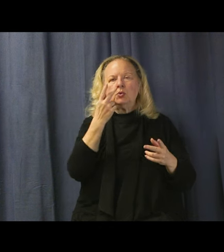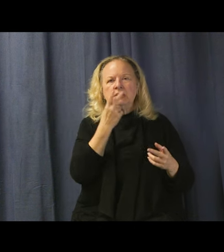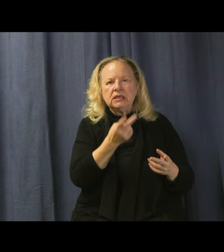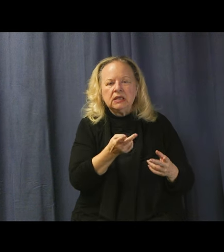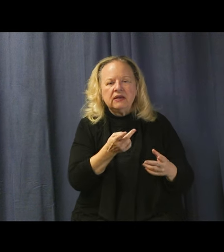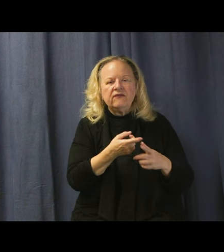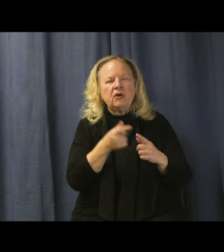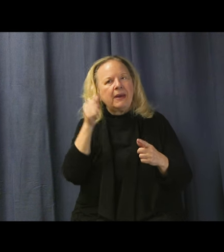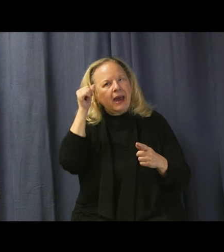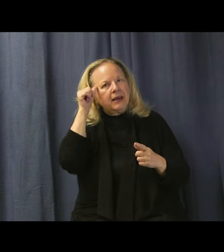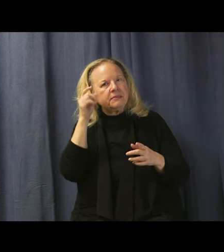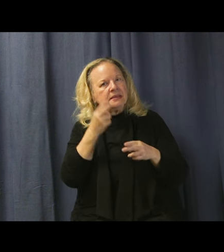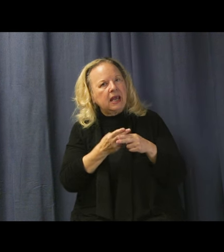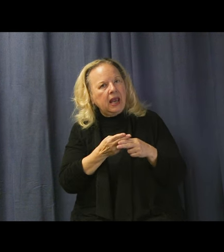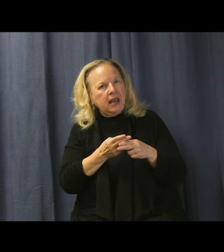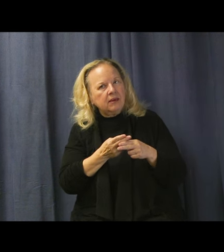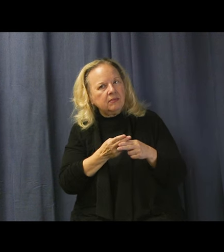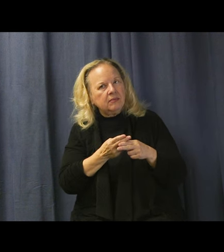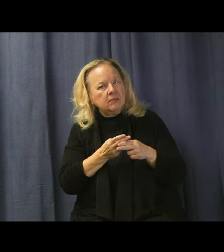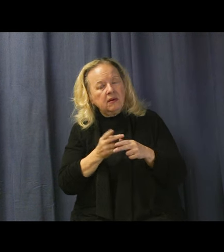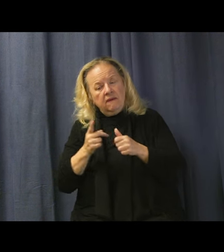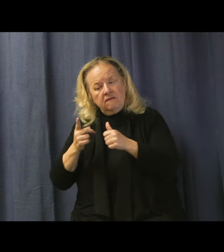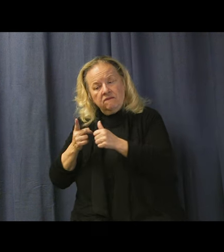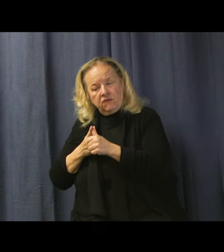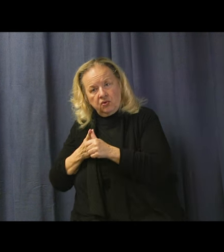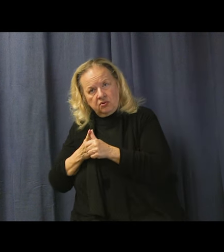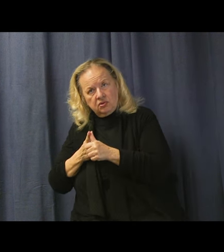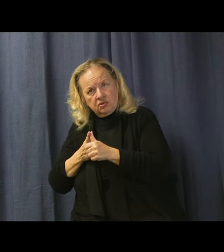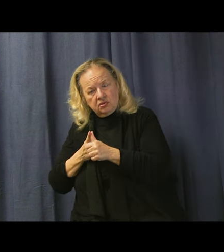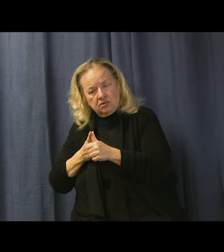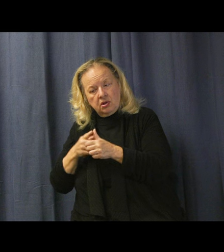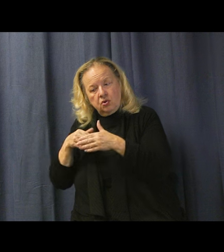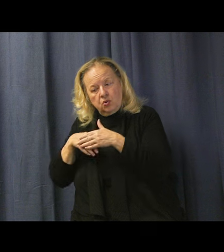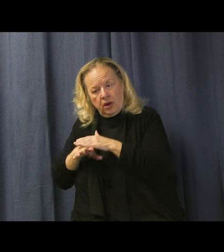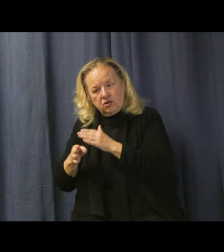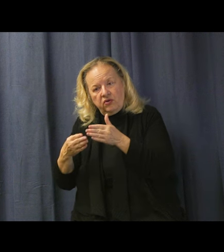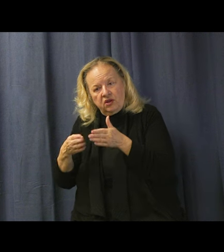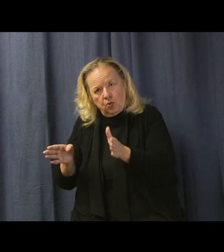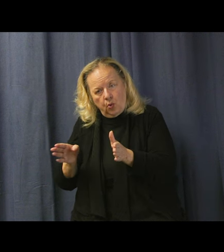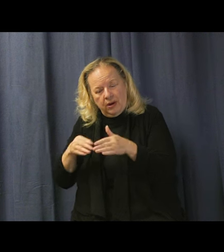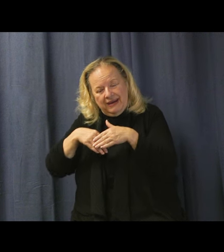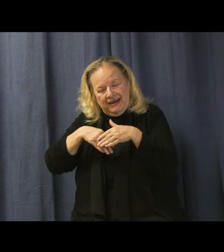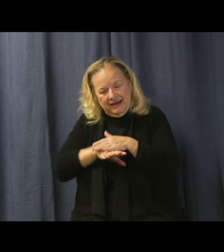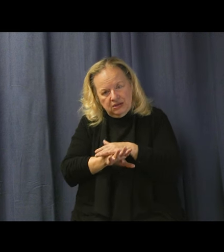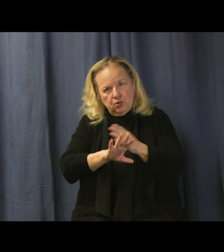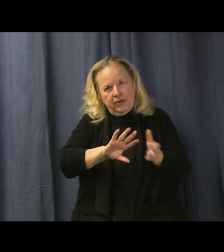from Adam's name? He was the first to enter the door into chaos.